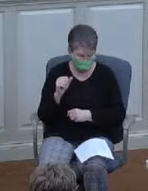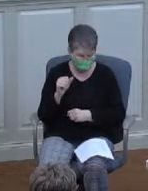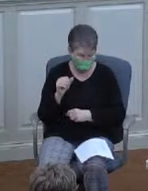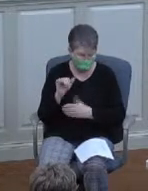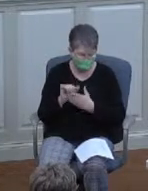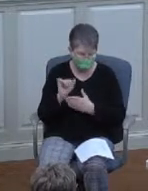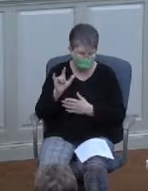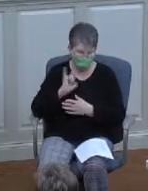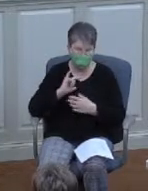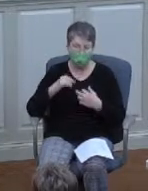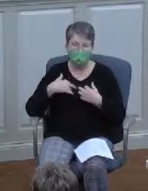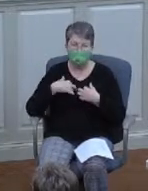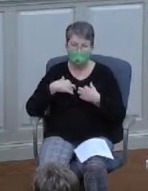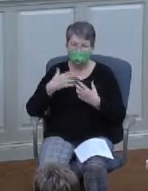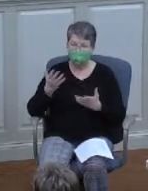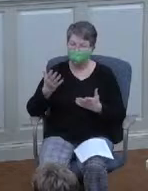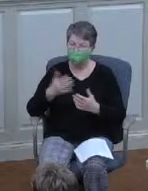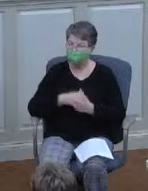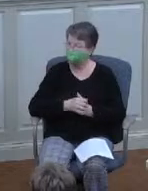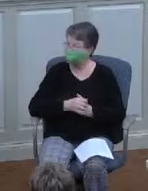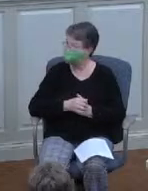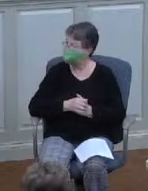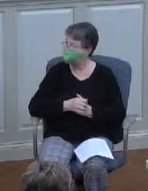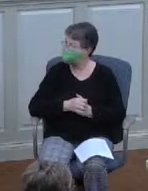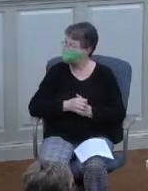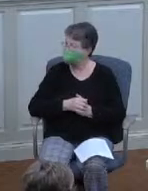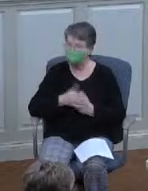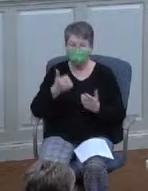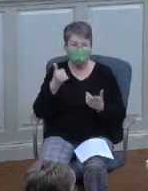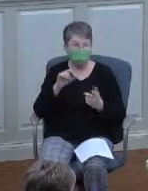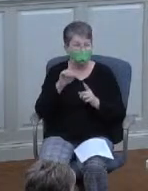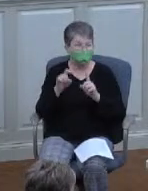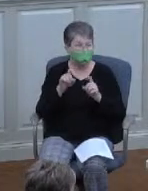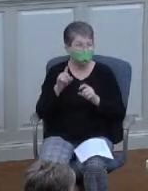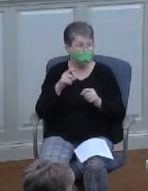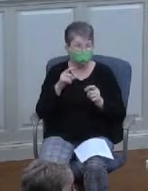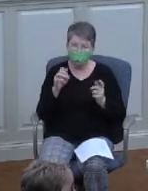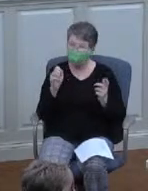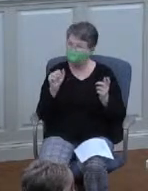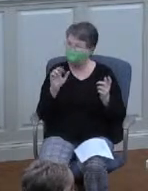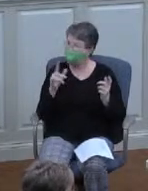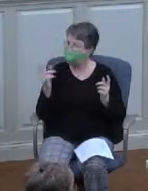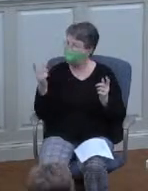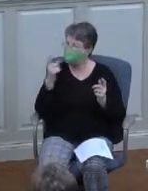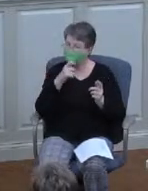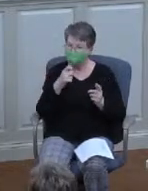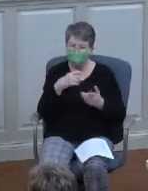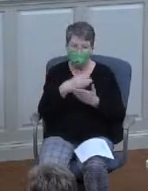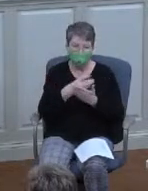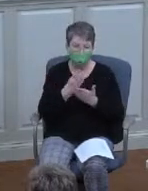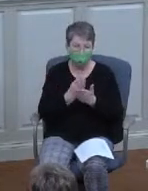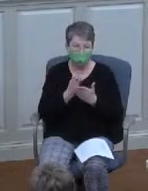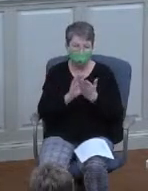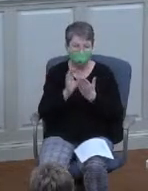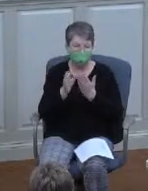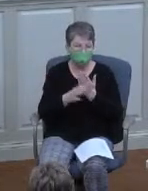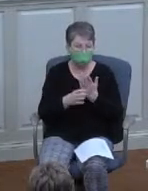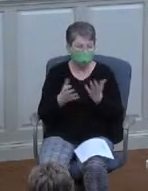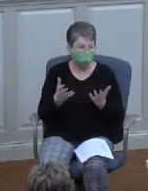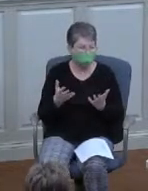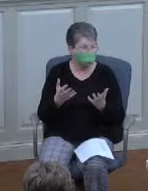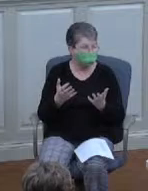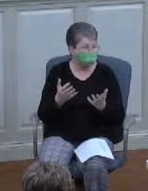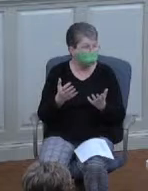That is all I have. Thank you. Any questions for Earl? Where are we on a budget calendar? We